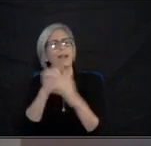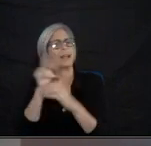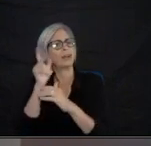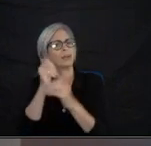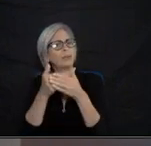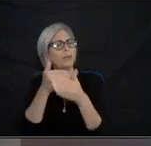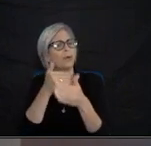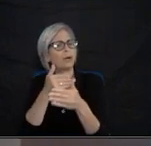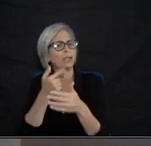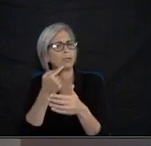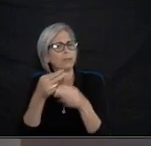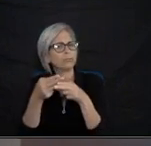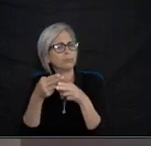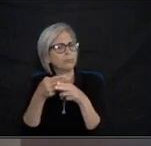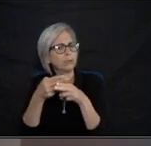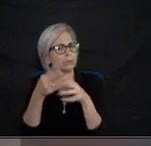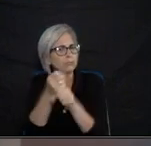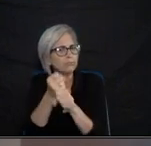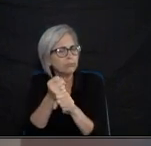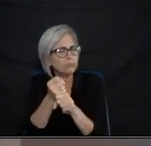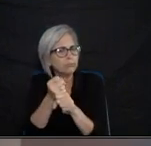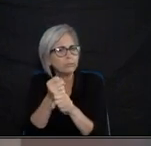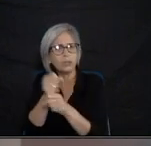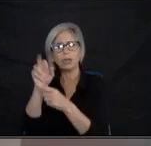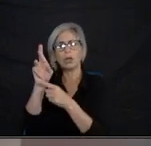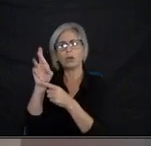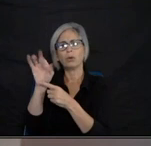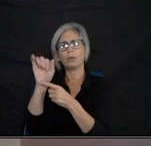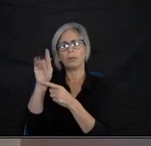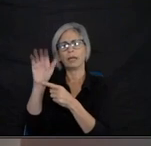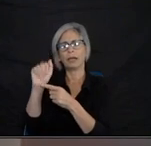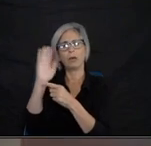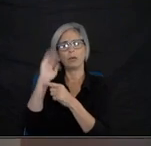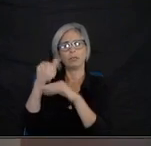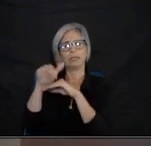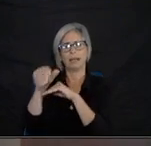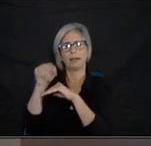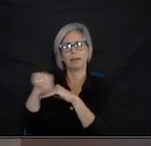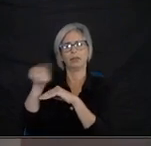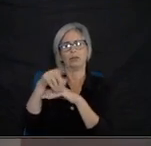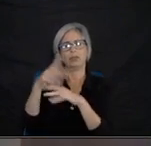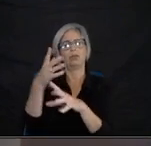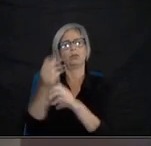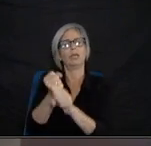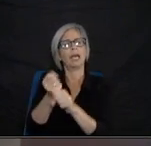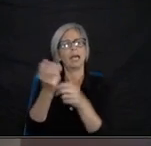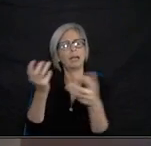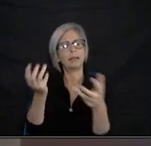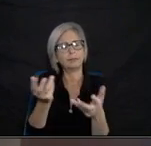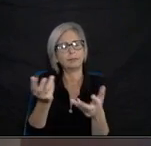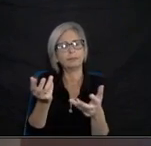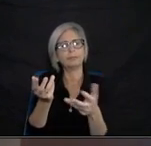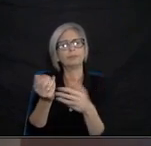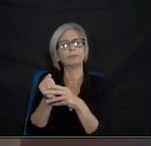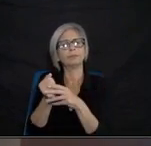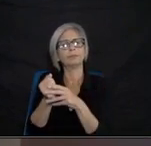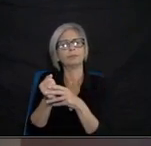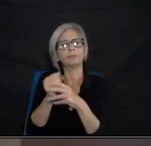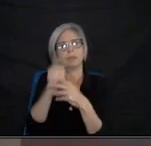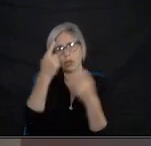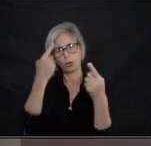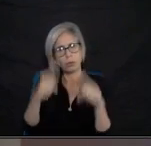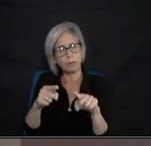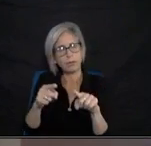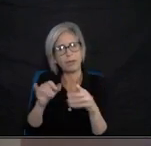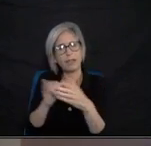before. So Rebecca would be sending it out. It's just to get consensus that